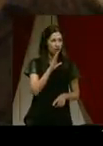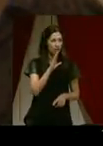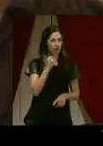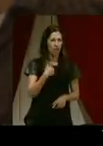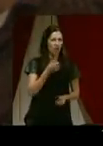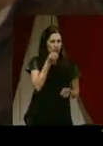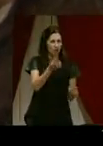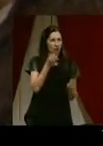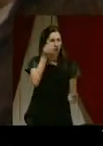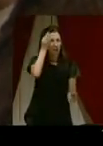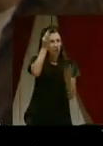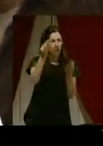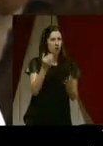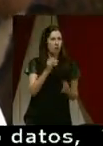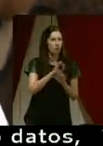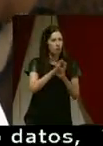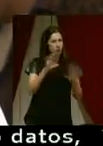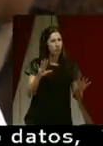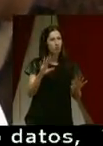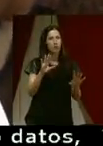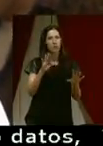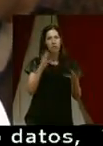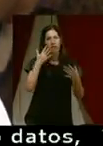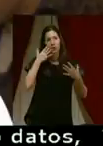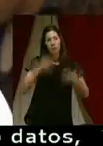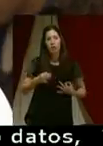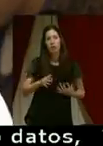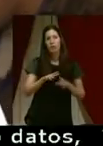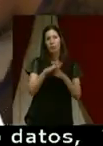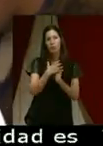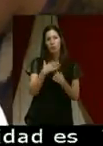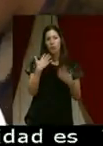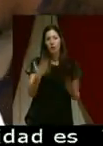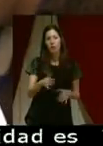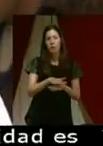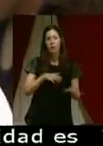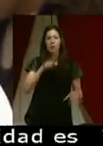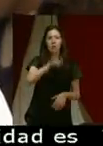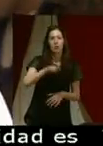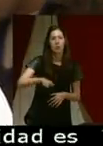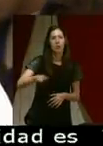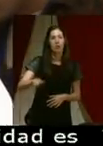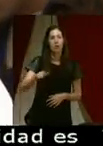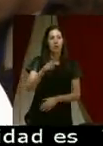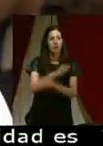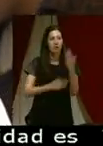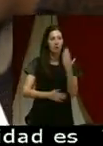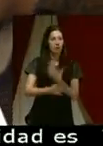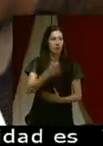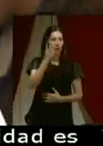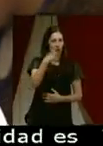I wanted to answer to a question that was posed earlier. You provided some figures, and the reality is that the majority